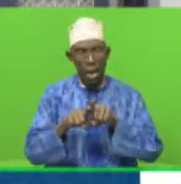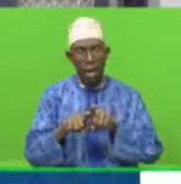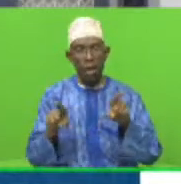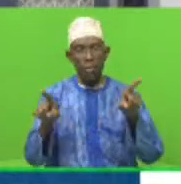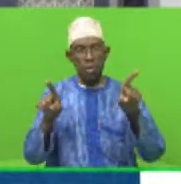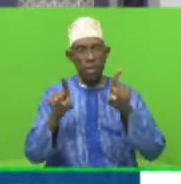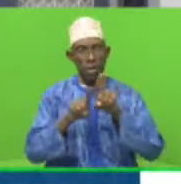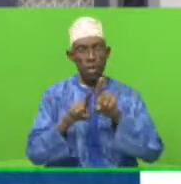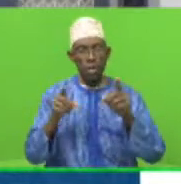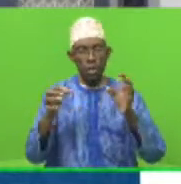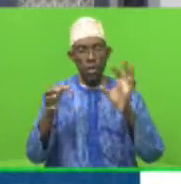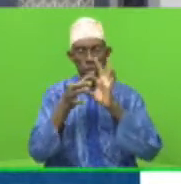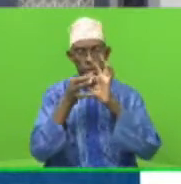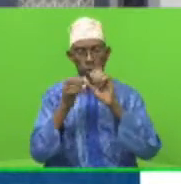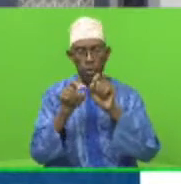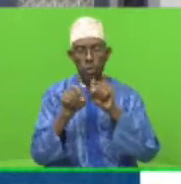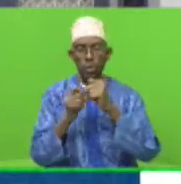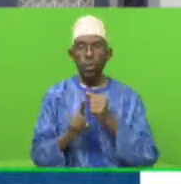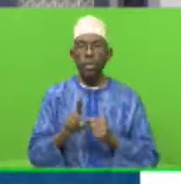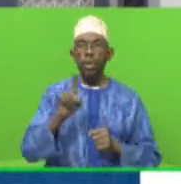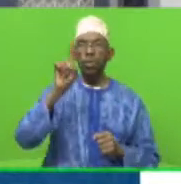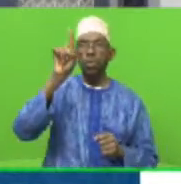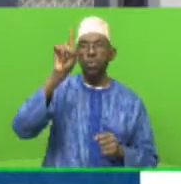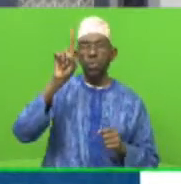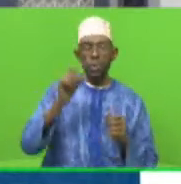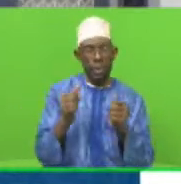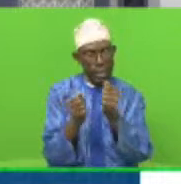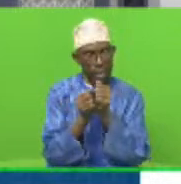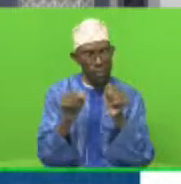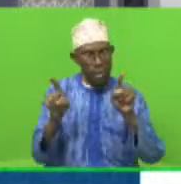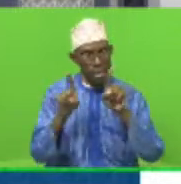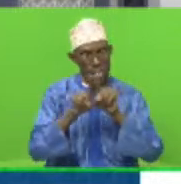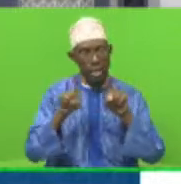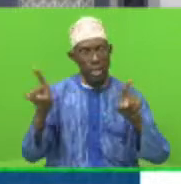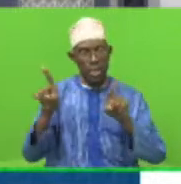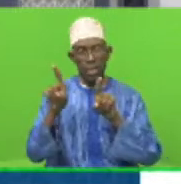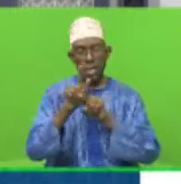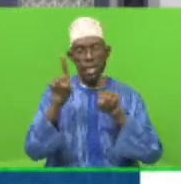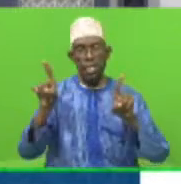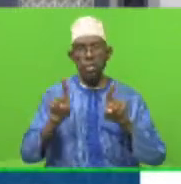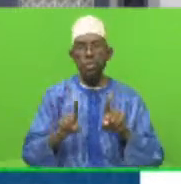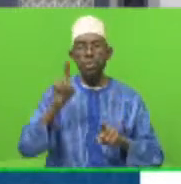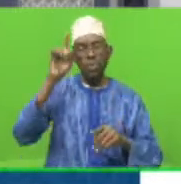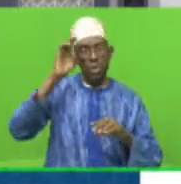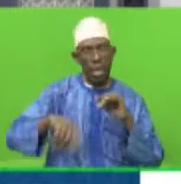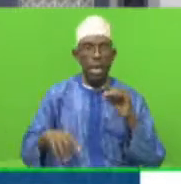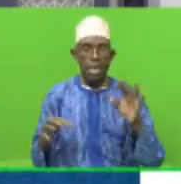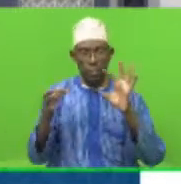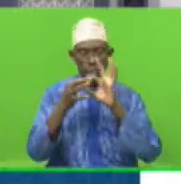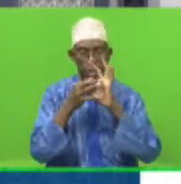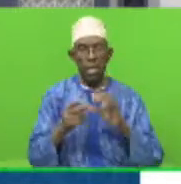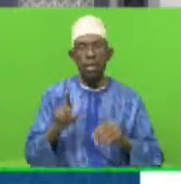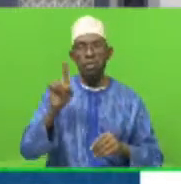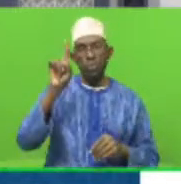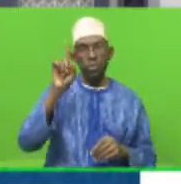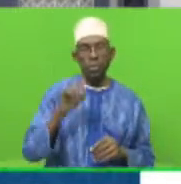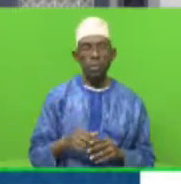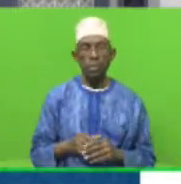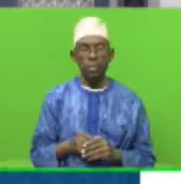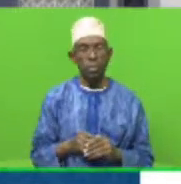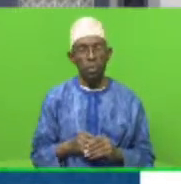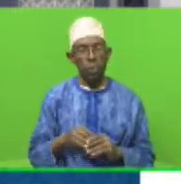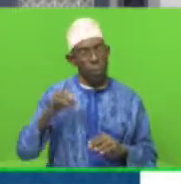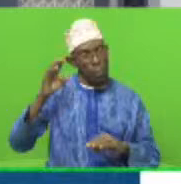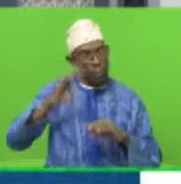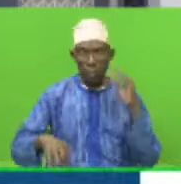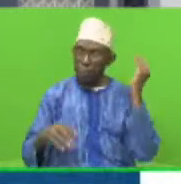heard Shaykh Al-Islam Ibn Taymiyyah saying, Kibr, arrogance, is worse than polytheism,